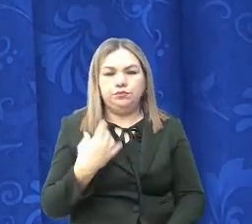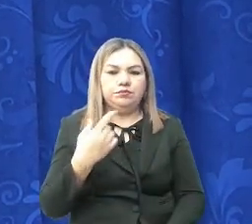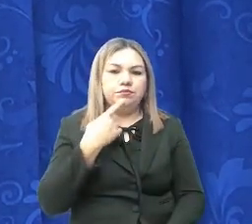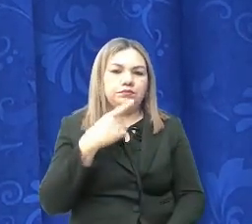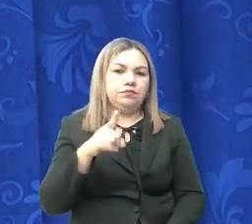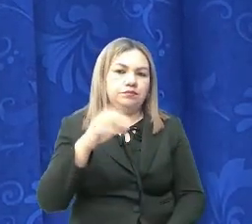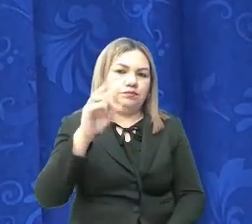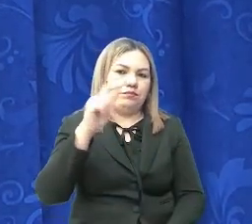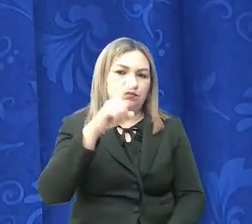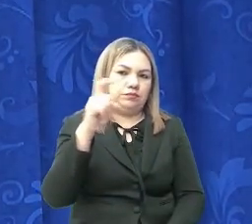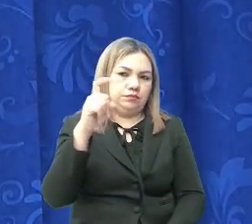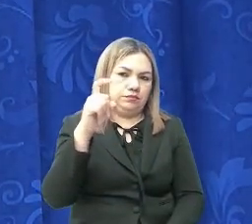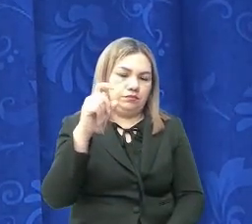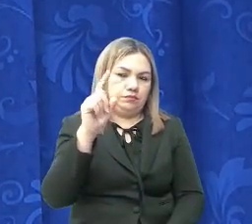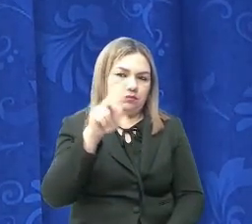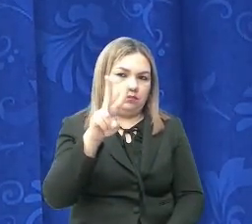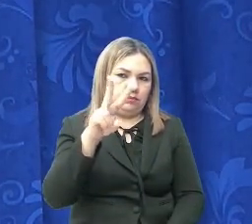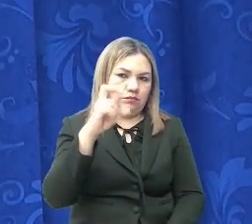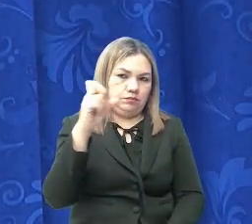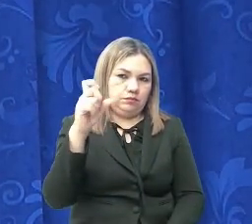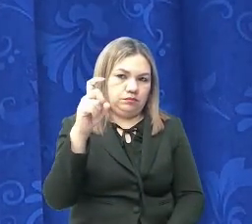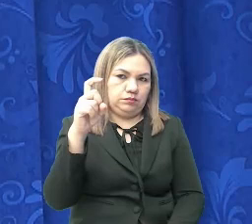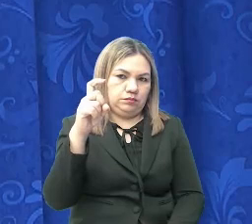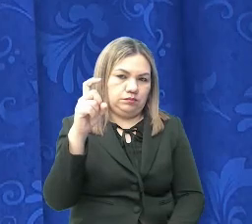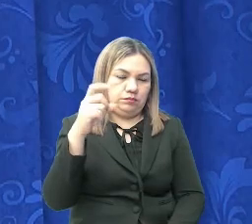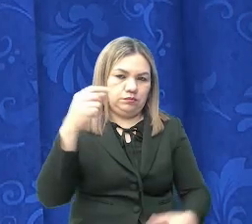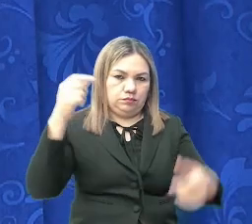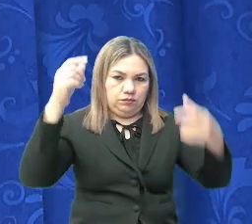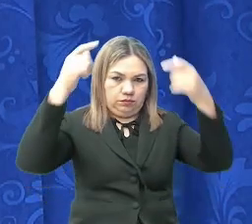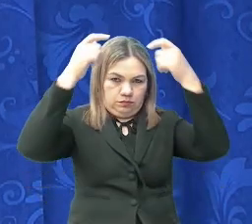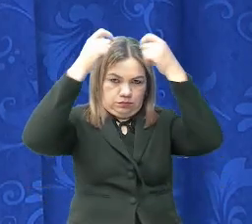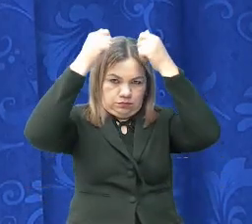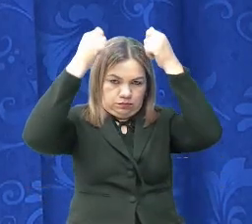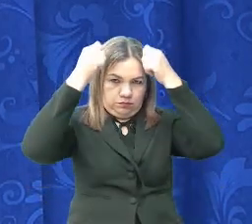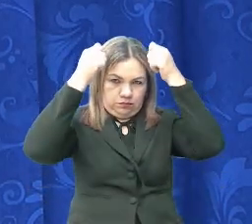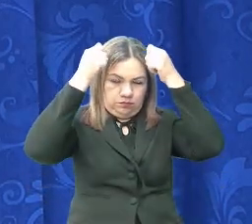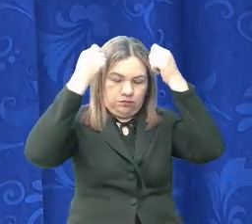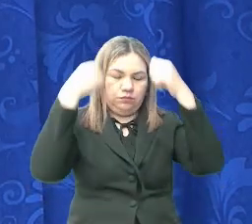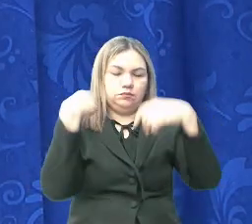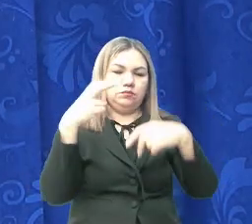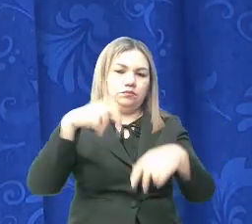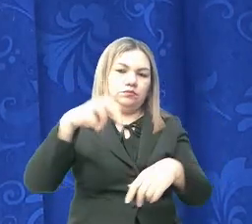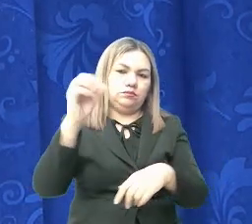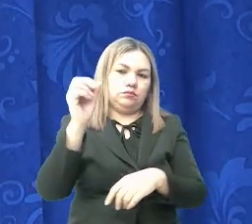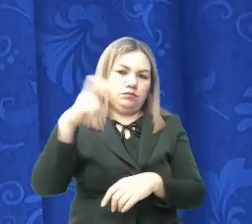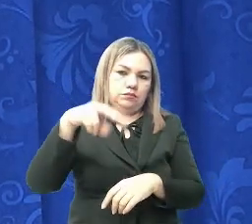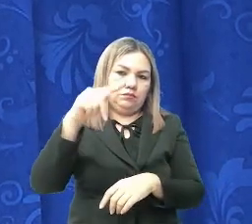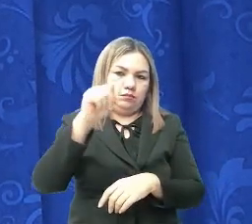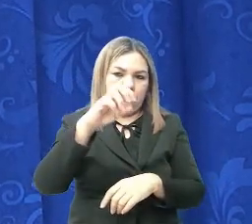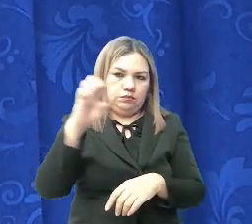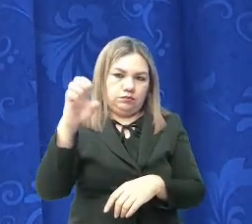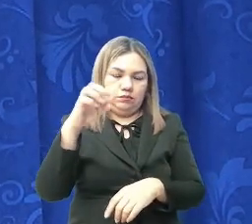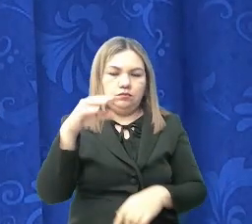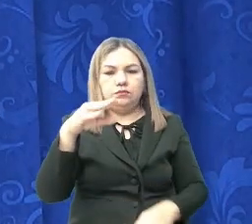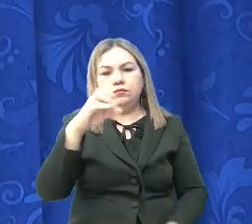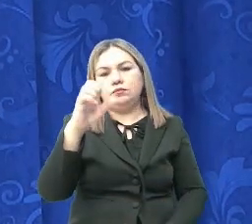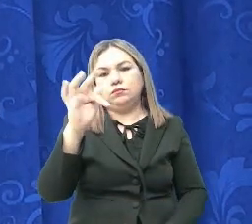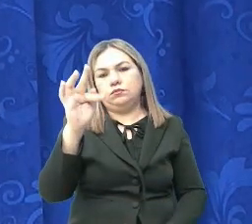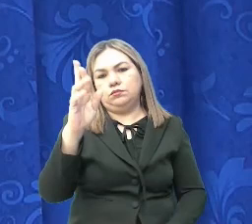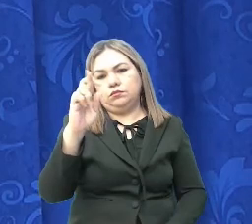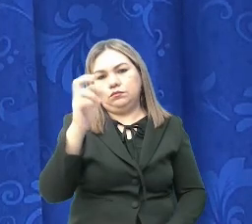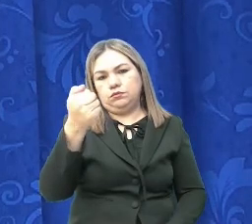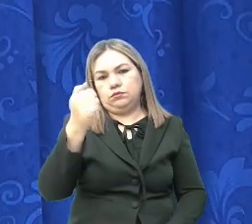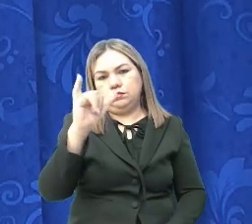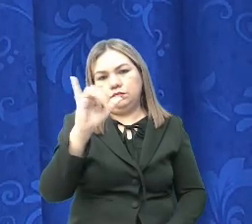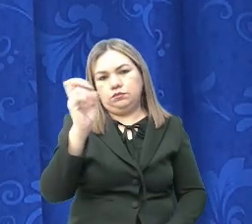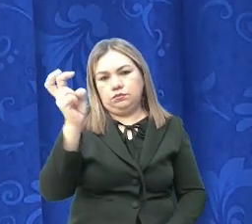when the ruler was killed, and when he entered, he touched the horn at the mount of Ephraim, and the